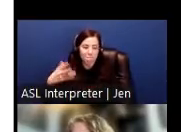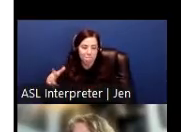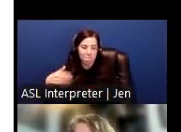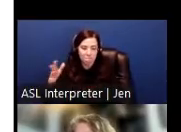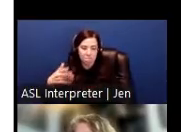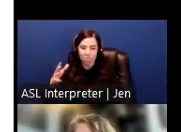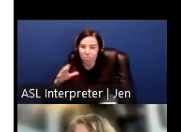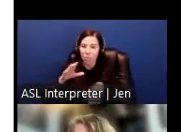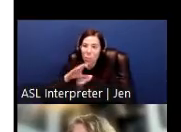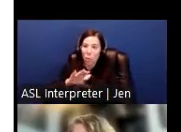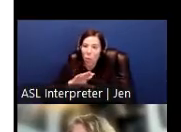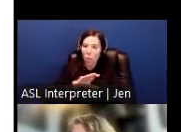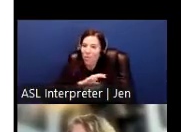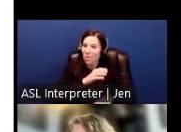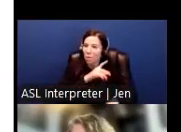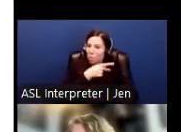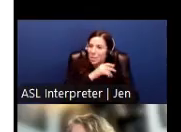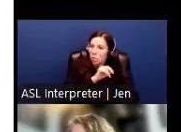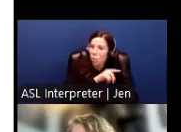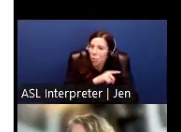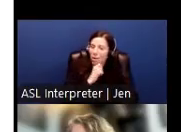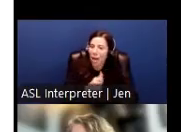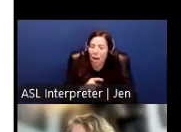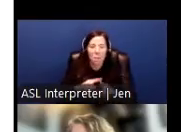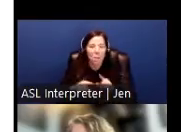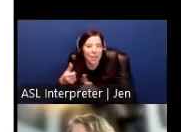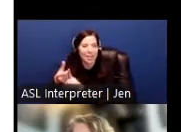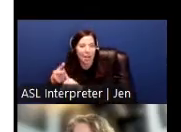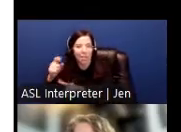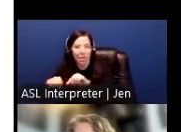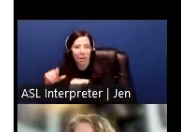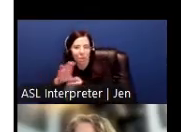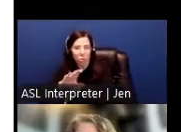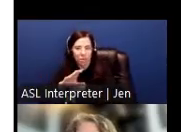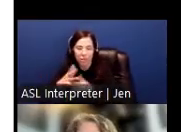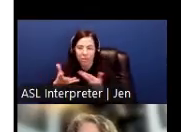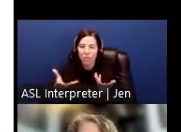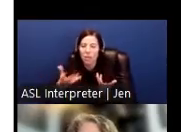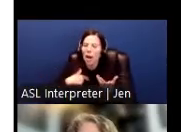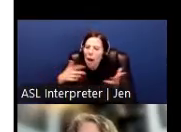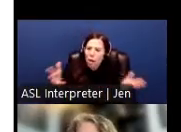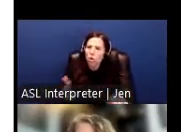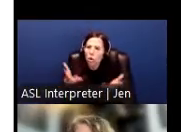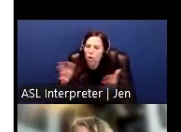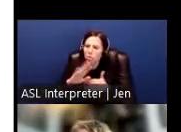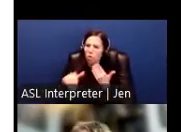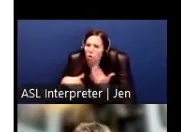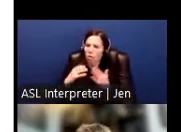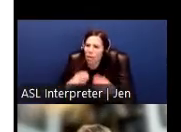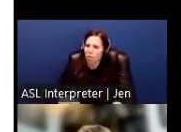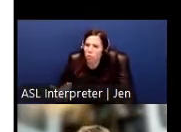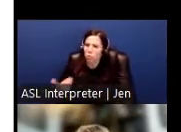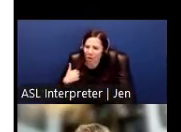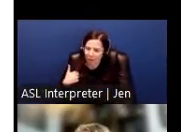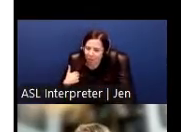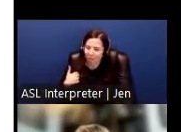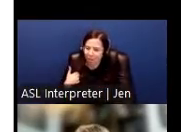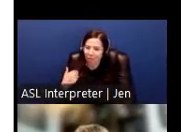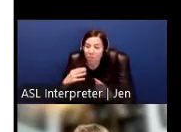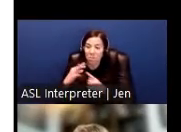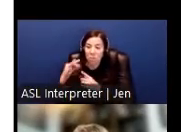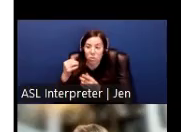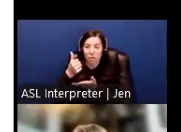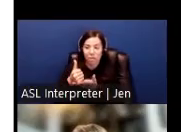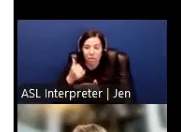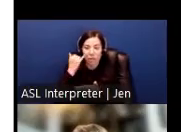impose a civil protective order, but it is not by itself enforceable. I still encourage all of my clients to have one. It's especially helpful if there